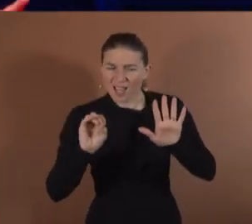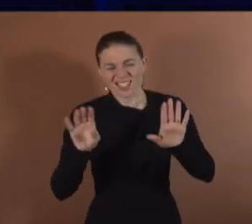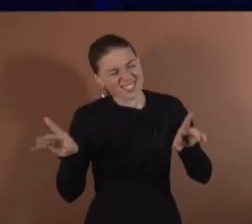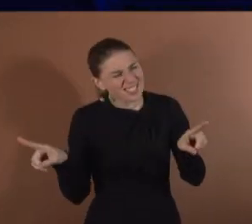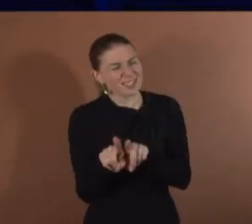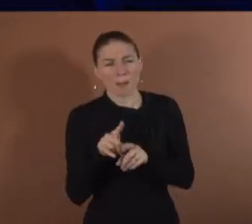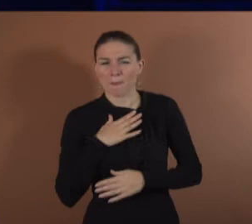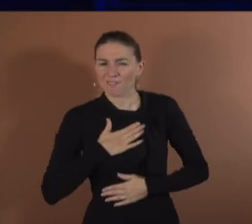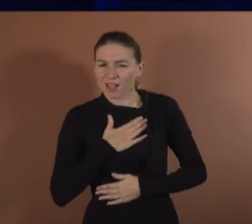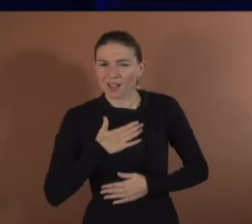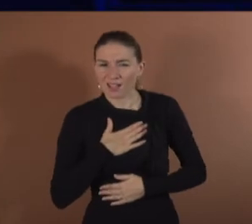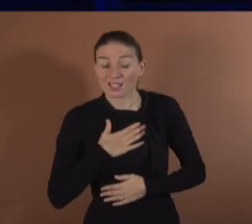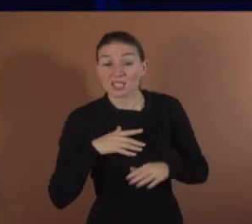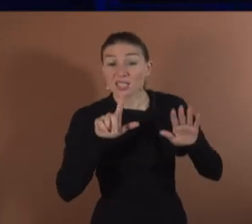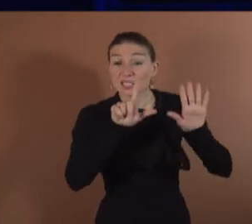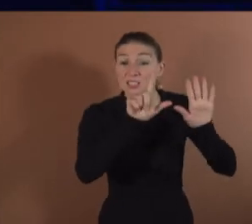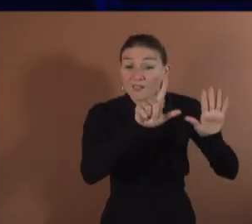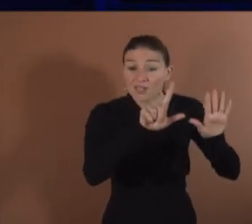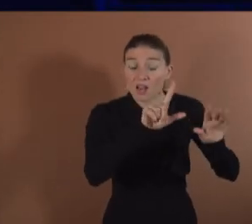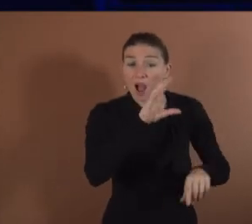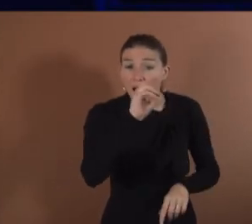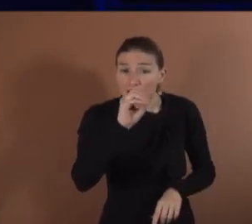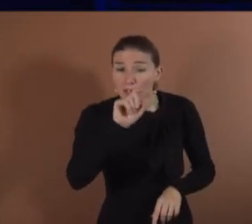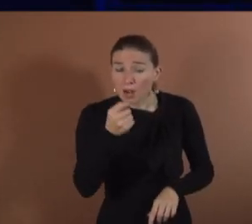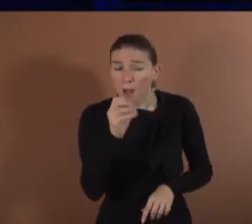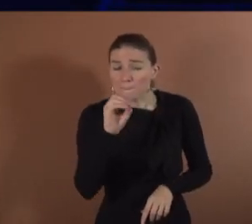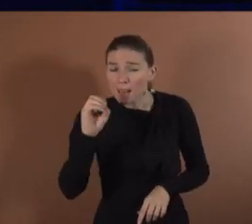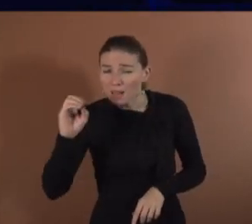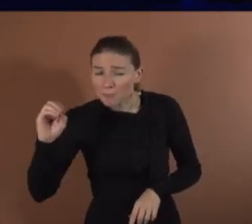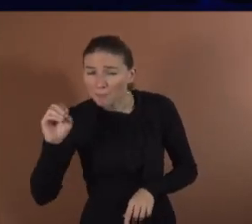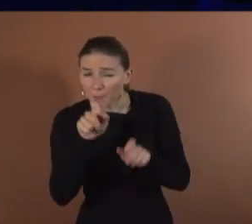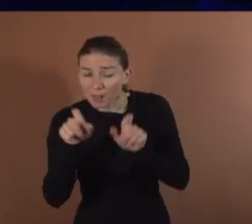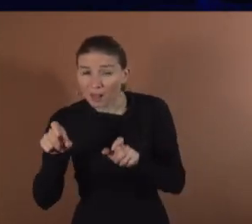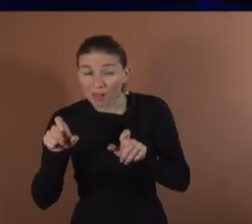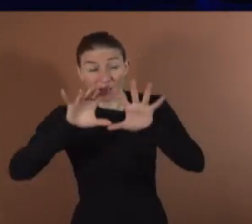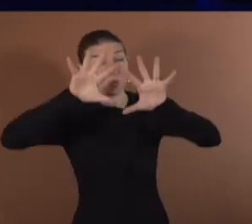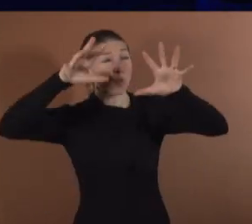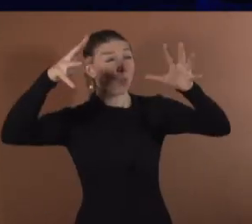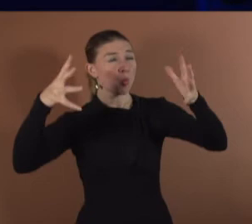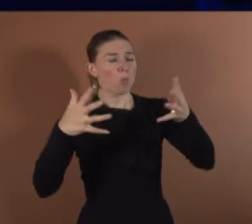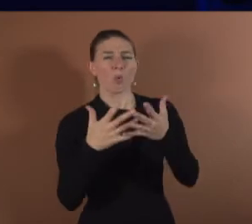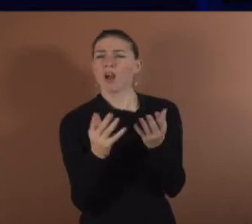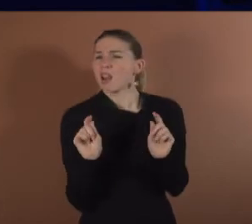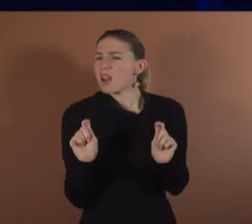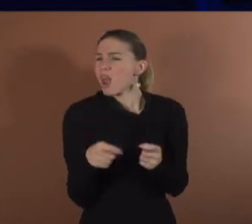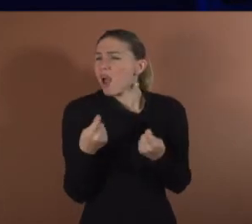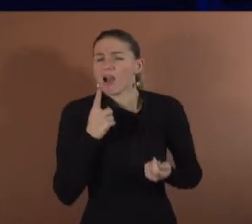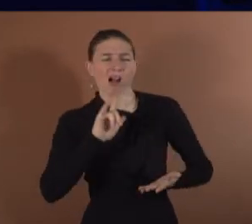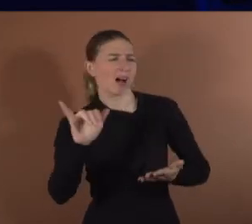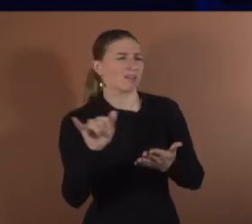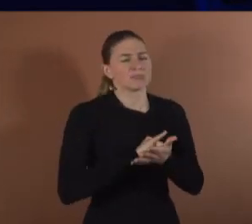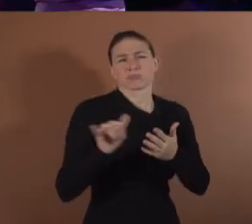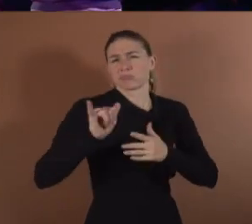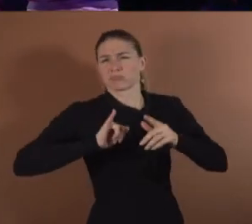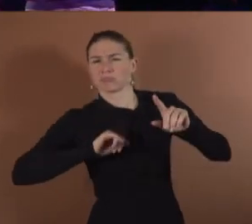that's 700 million people. 700 million people around the world who are naturally cosmopolitan, who are global